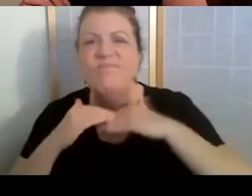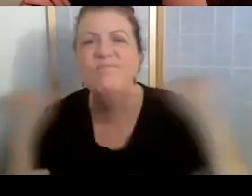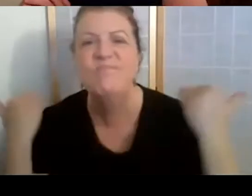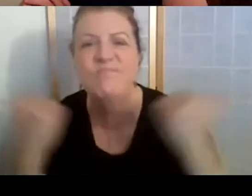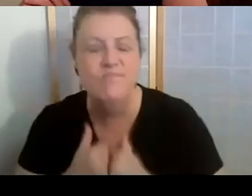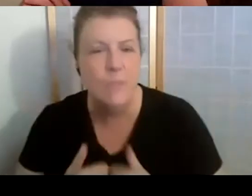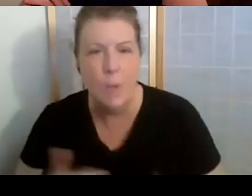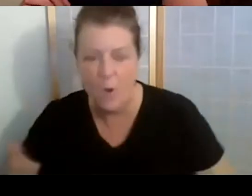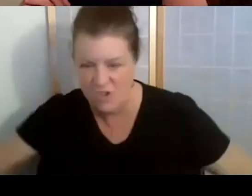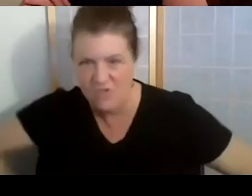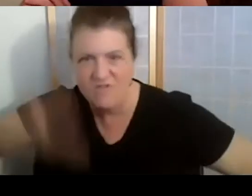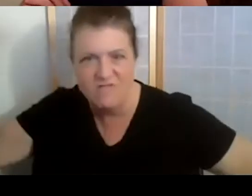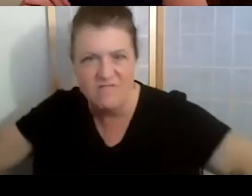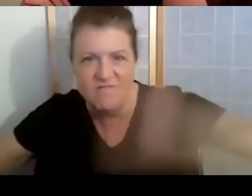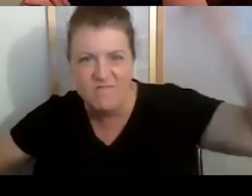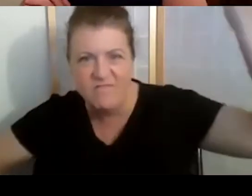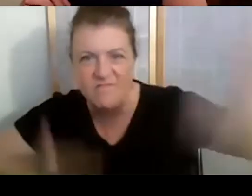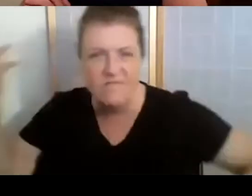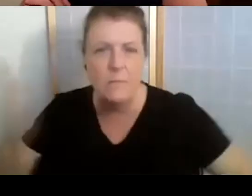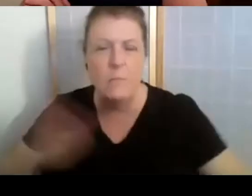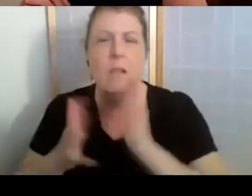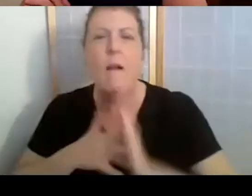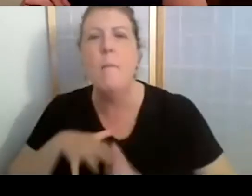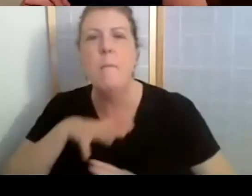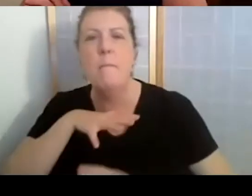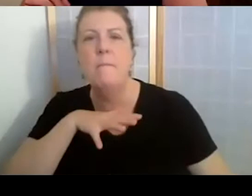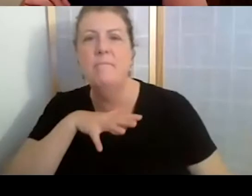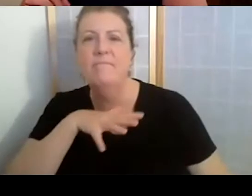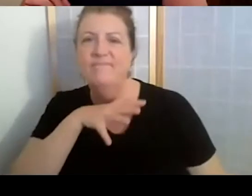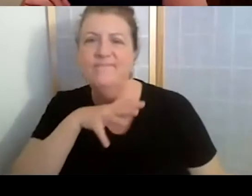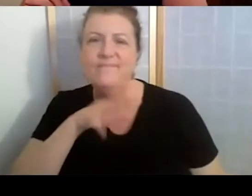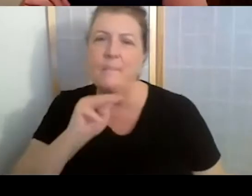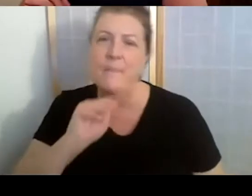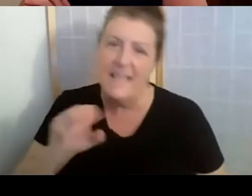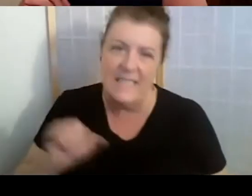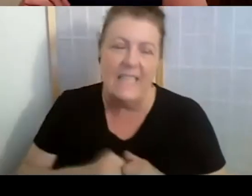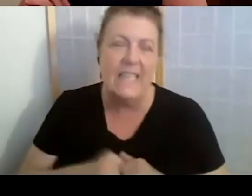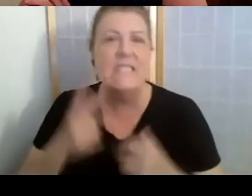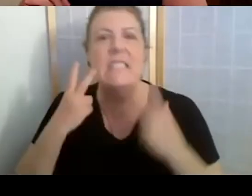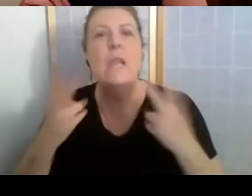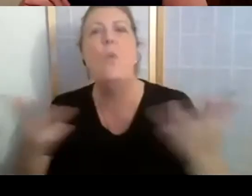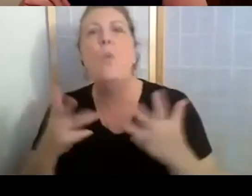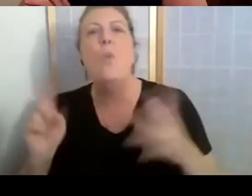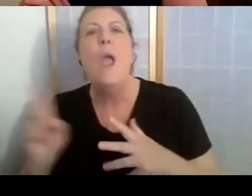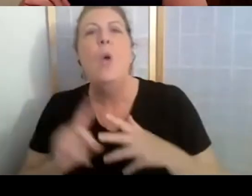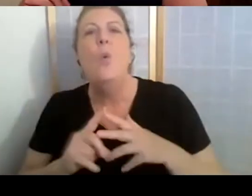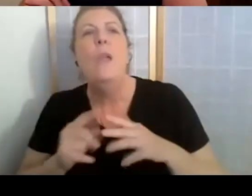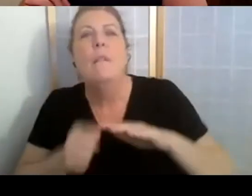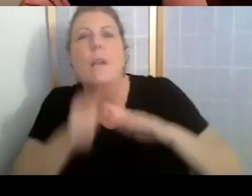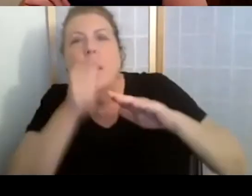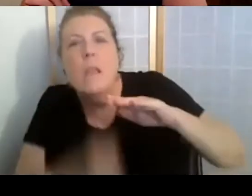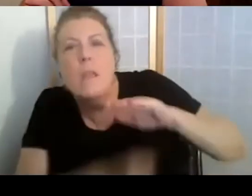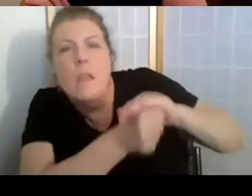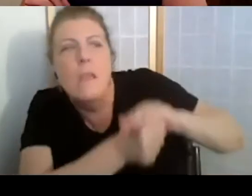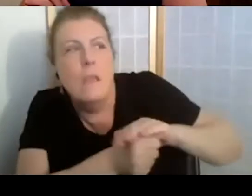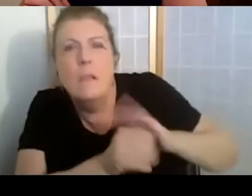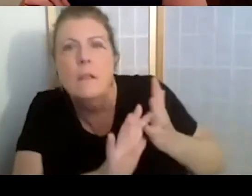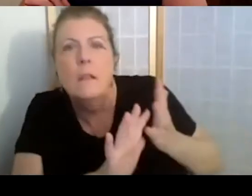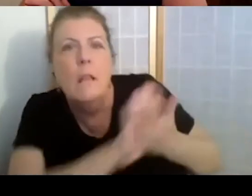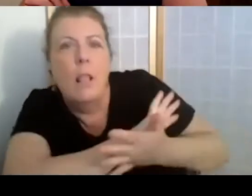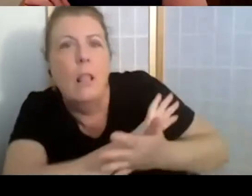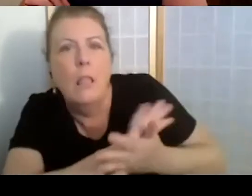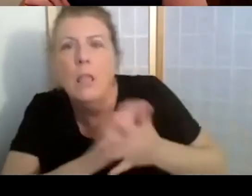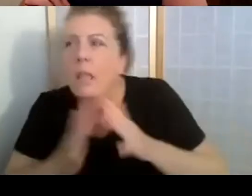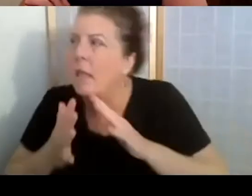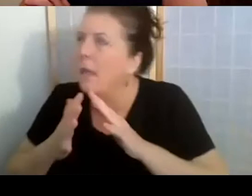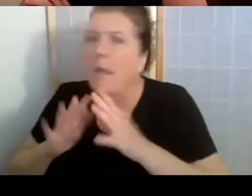it out and get messy with it, you know, and see what we've swept into the corners for you know, generations,